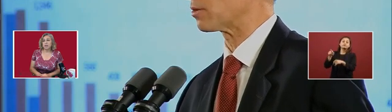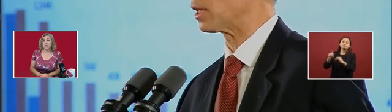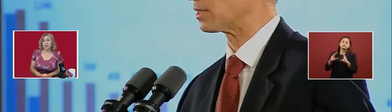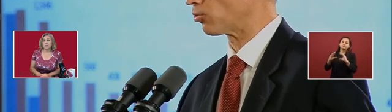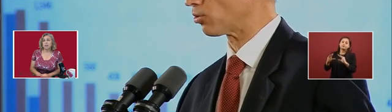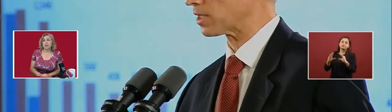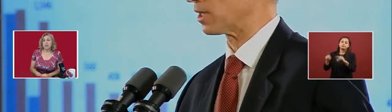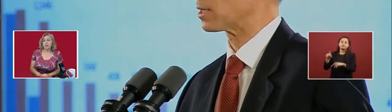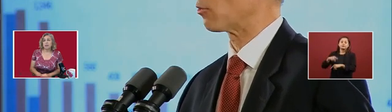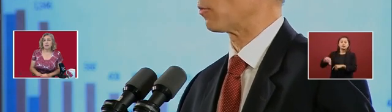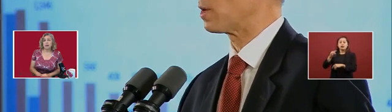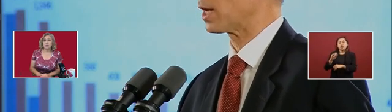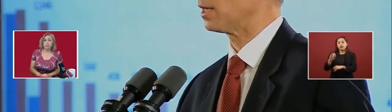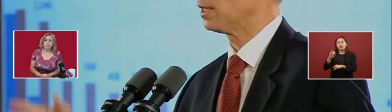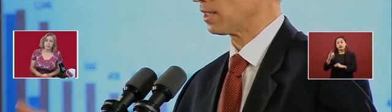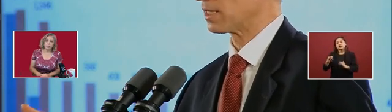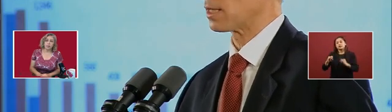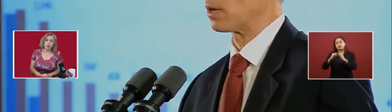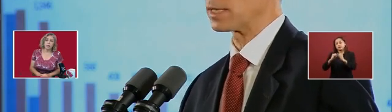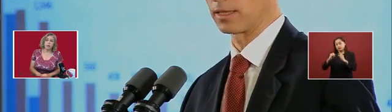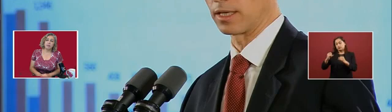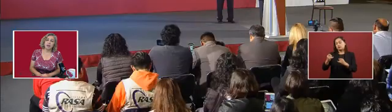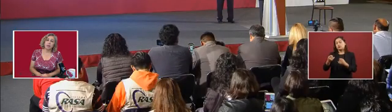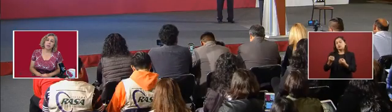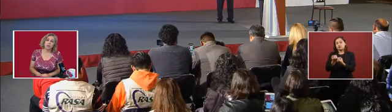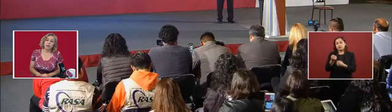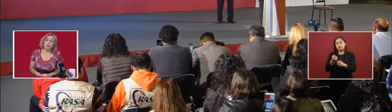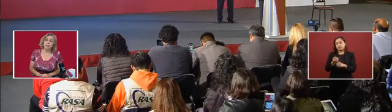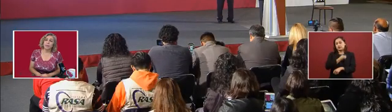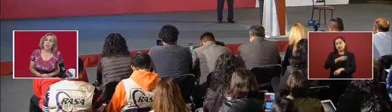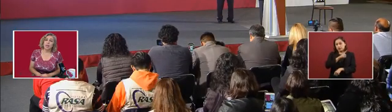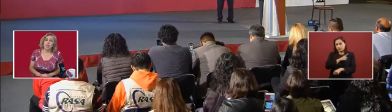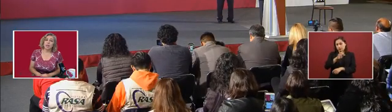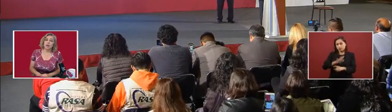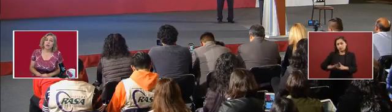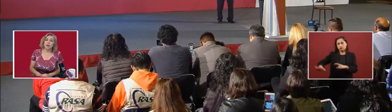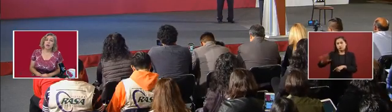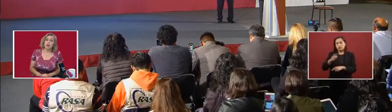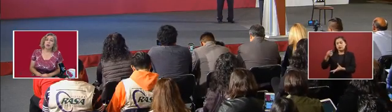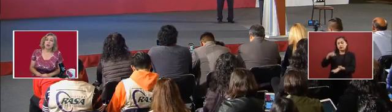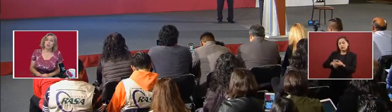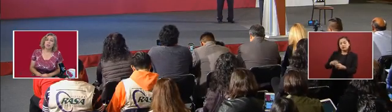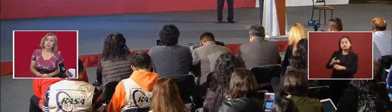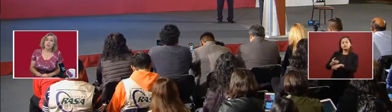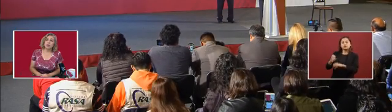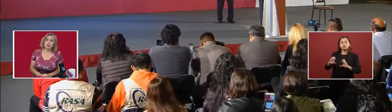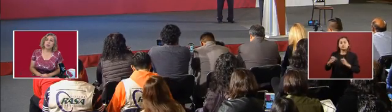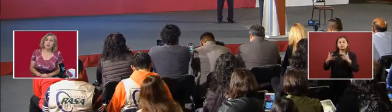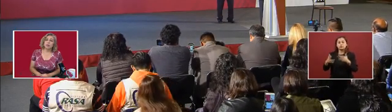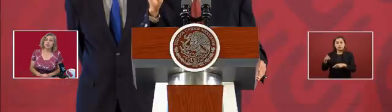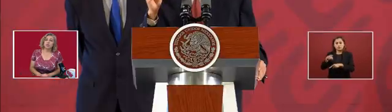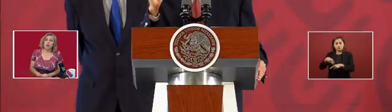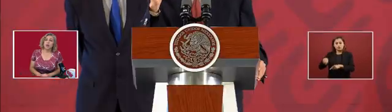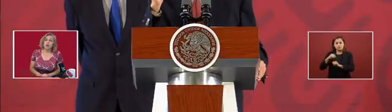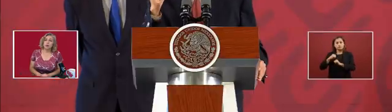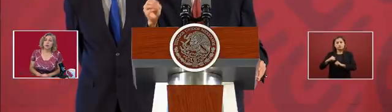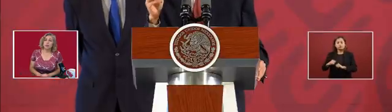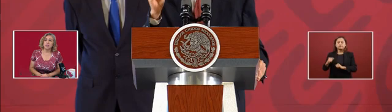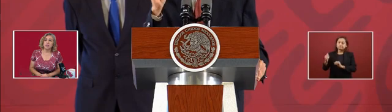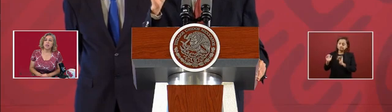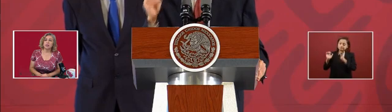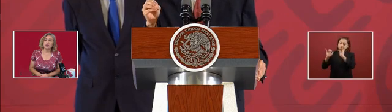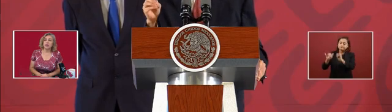signos so that tempranos we del can dengue grave. look for Vamos a the tener un early curso signs. en Chiapas, And in Chiapas, en la tercera semana de and the septiembre, third week of September,